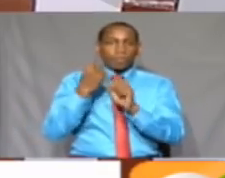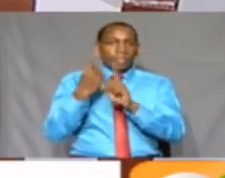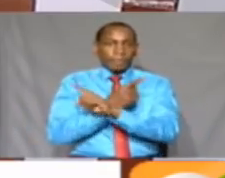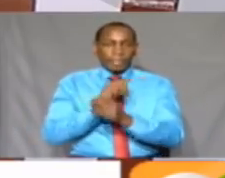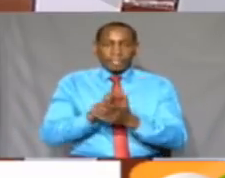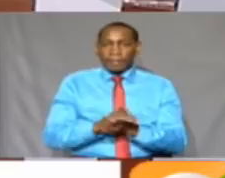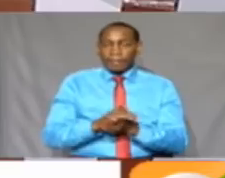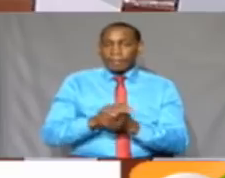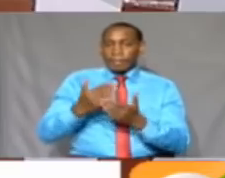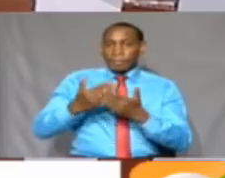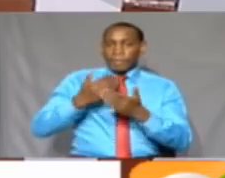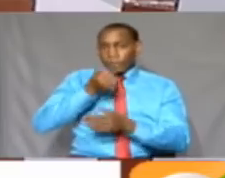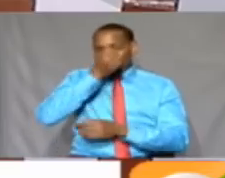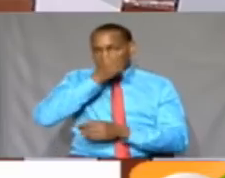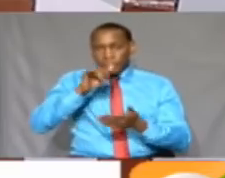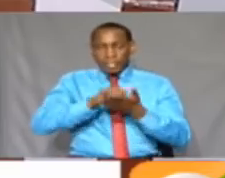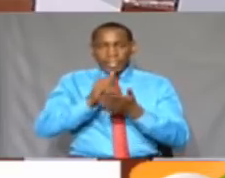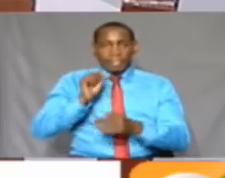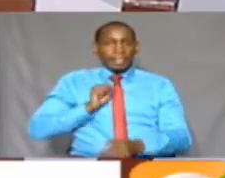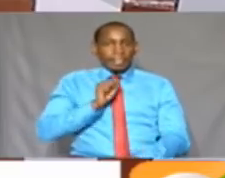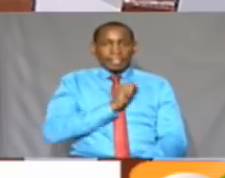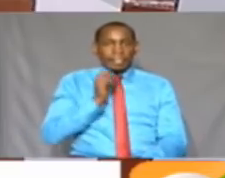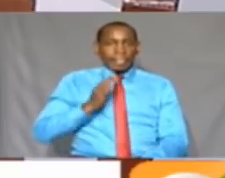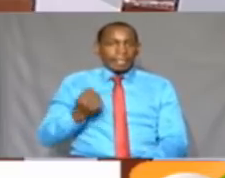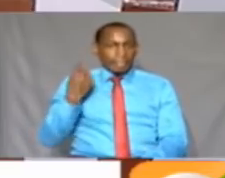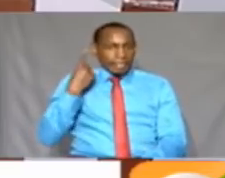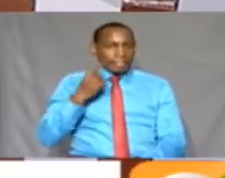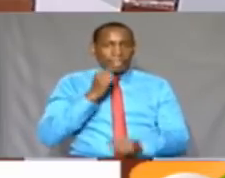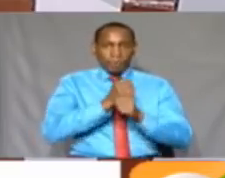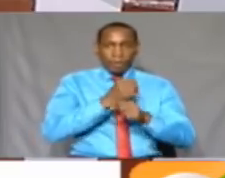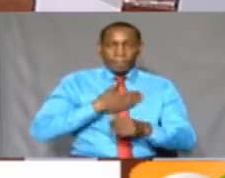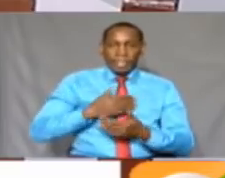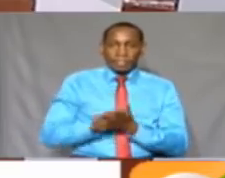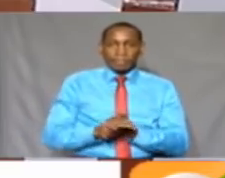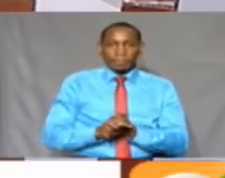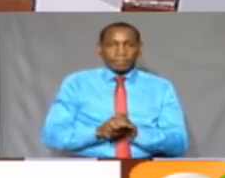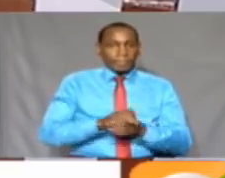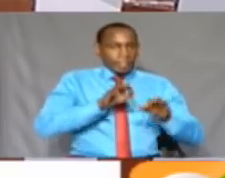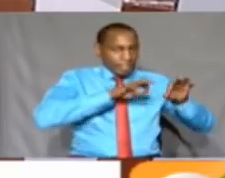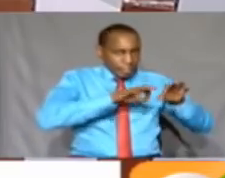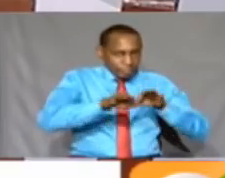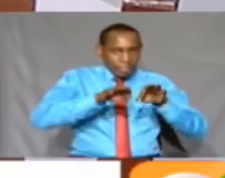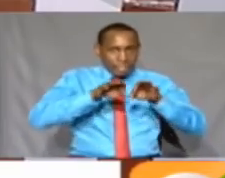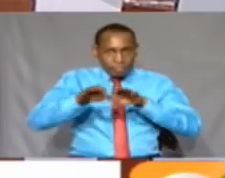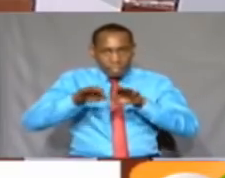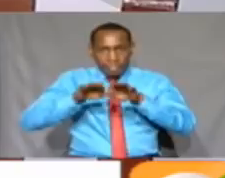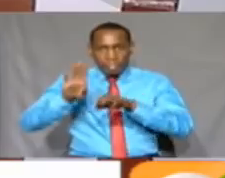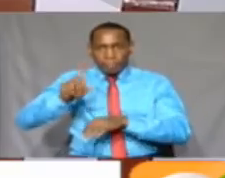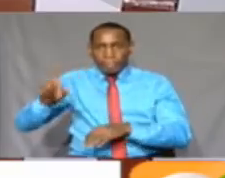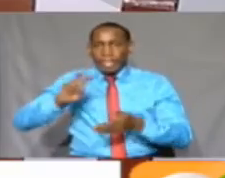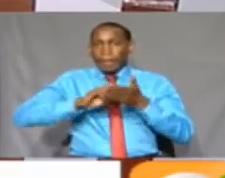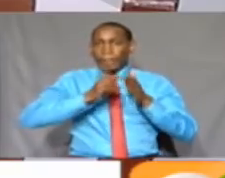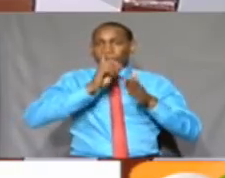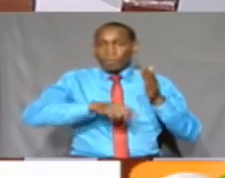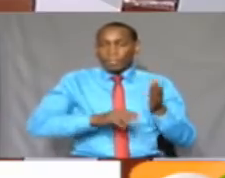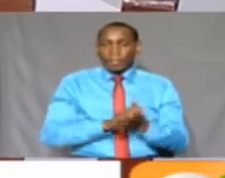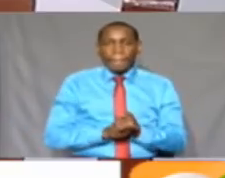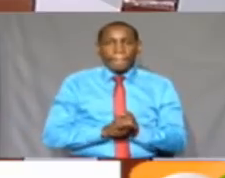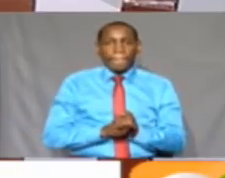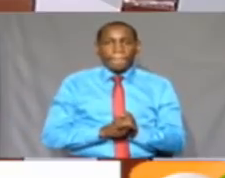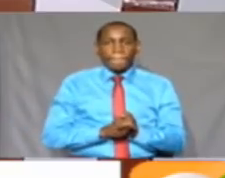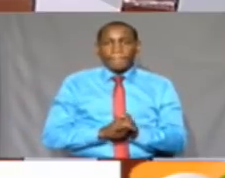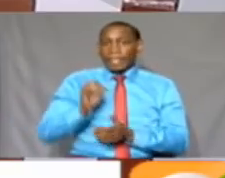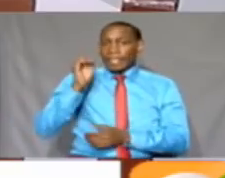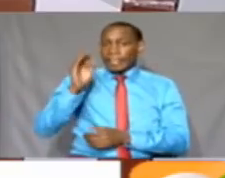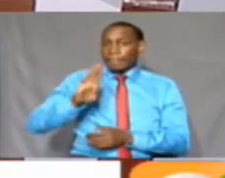it for granted that Senate has understood what I was doing. Right. I'll sit down with each one of them and explain to them what the bill is all about. And if